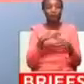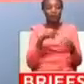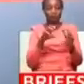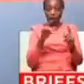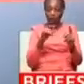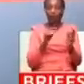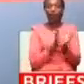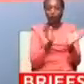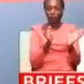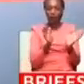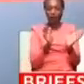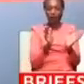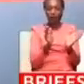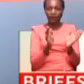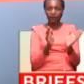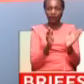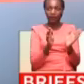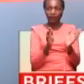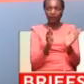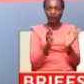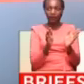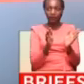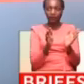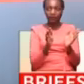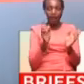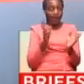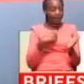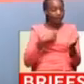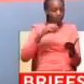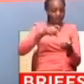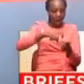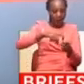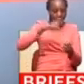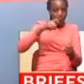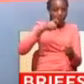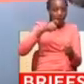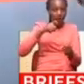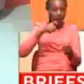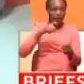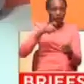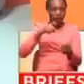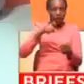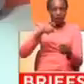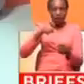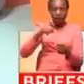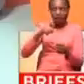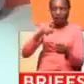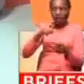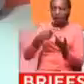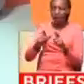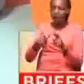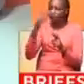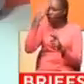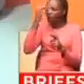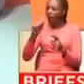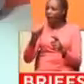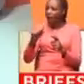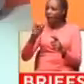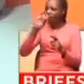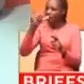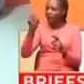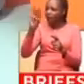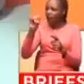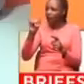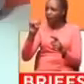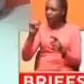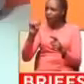can. So you know how Zesta is, right? You open the can and then there's a steel tin. Why Zesta? Why not anything else? Why do you think He didn't